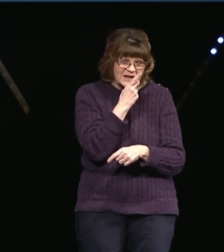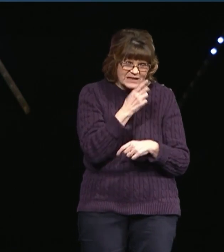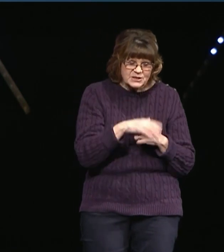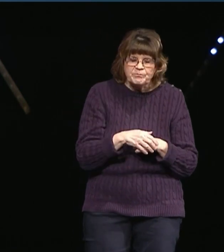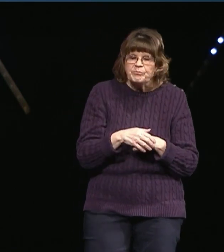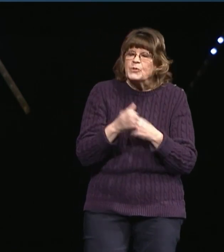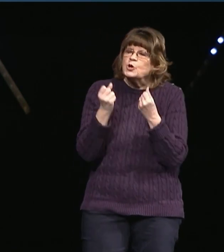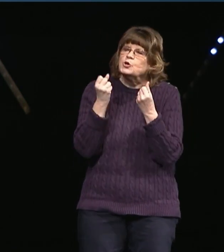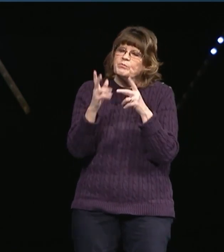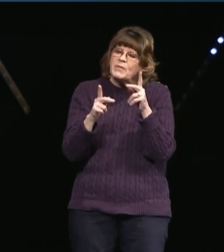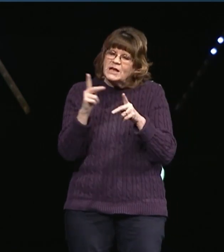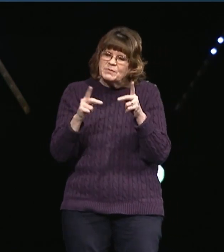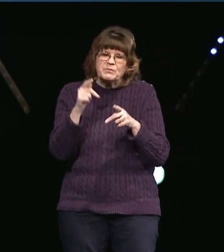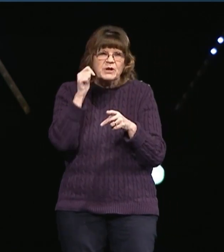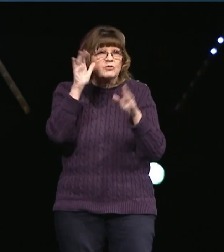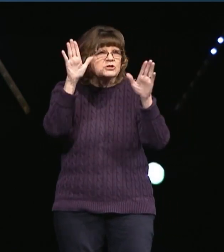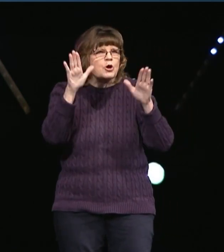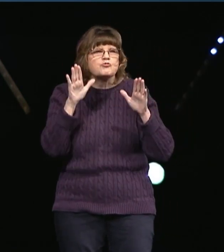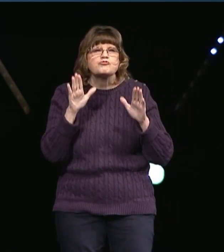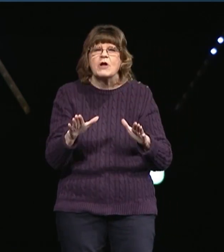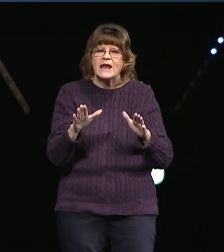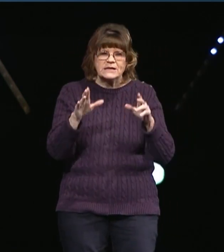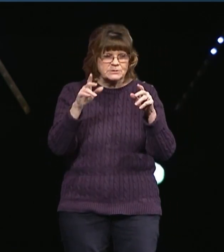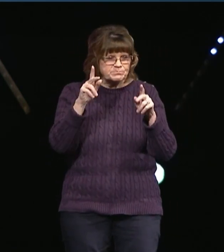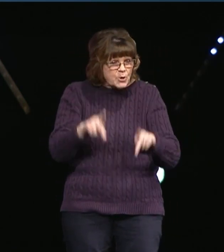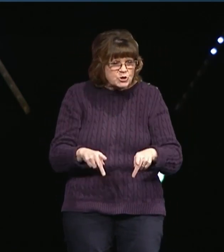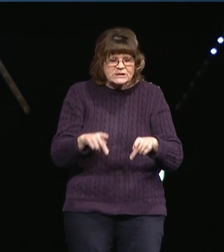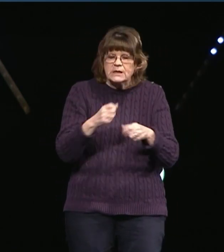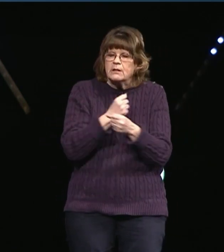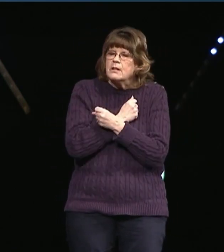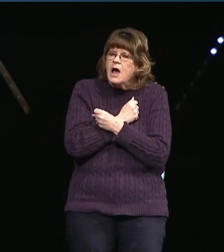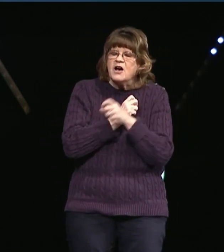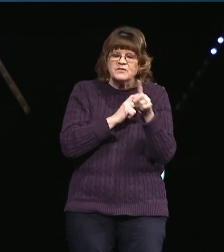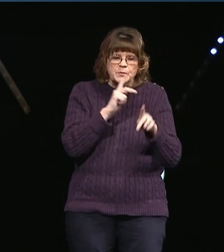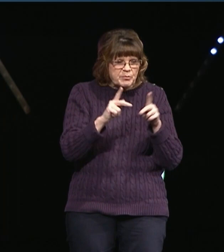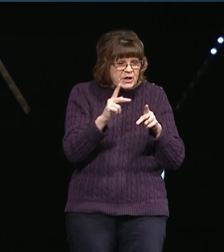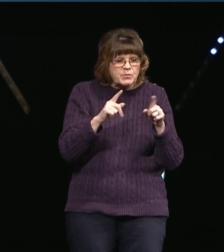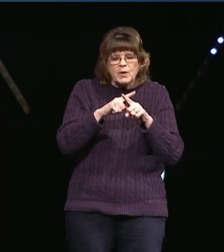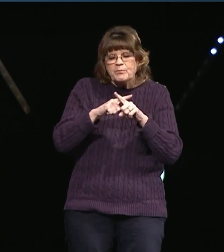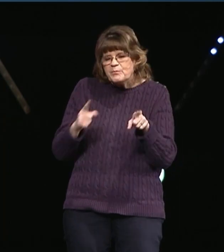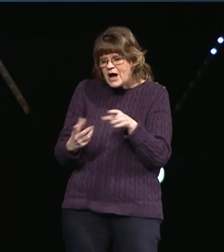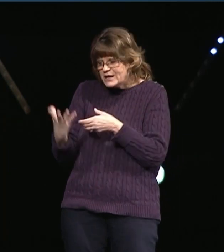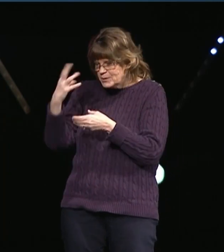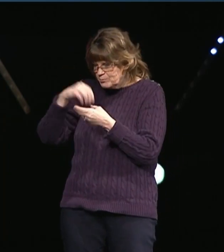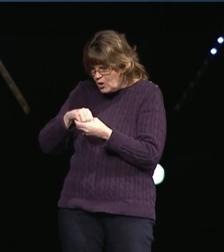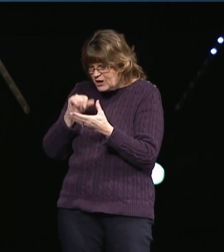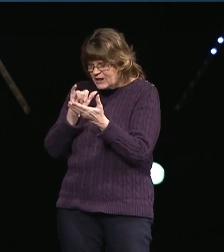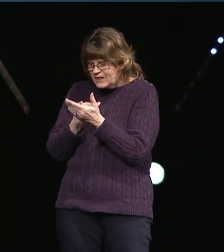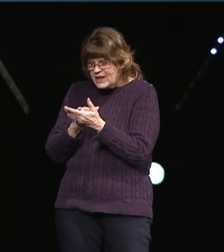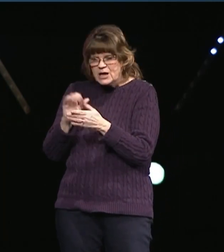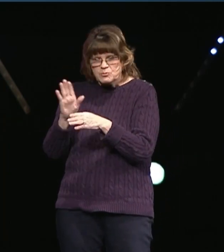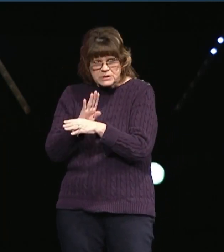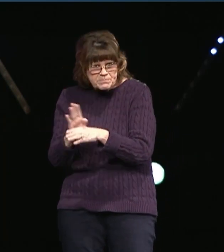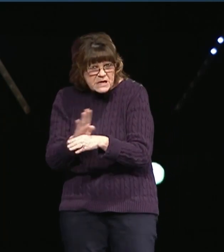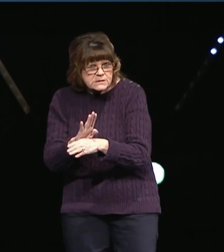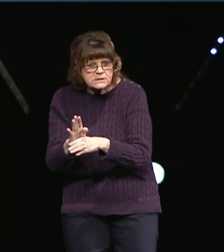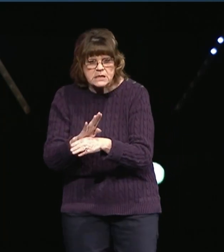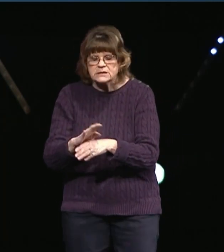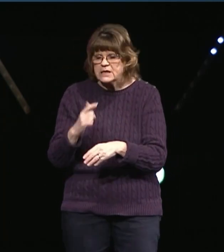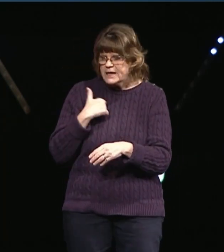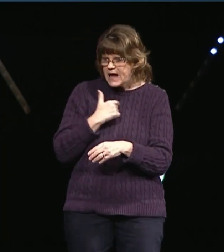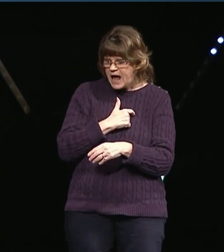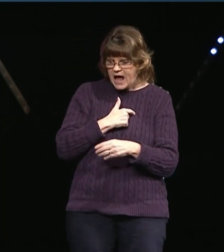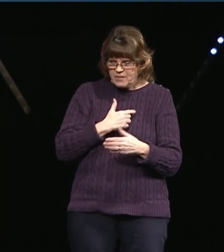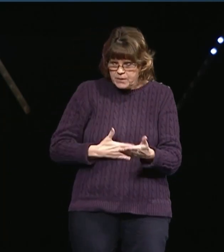many people, Dennis was a great humanitarian, and that is true. But to me, he embodied the consummate entrepreneur. He had the